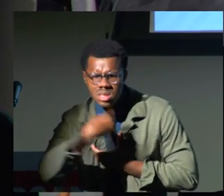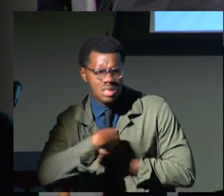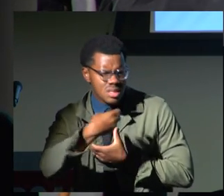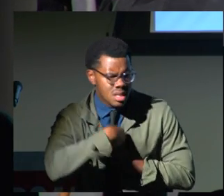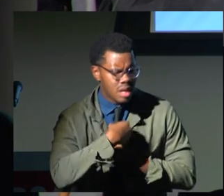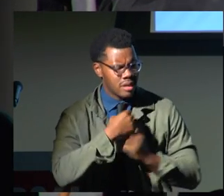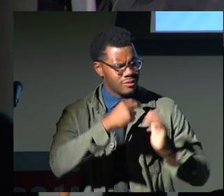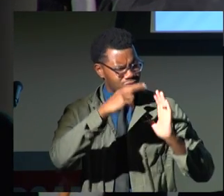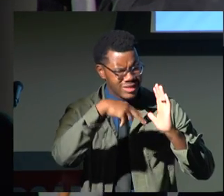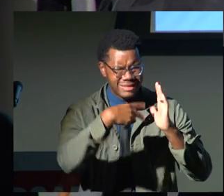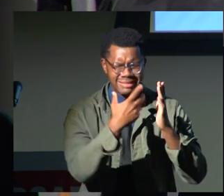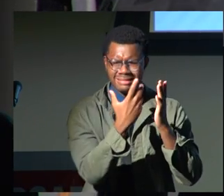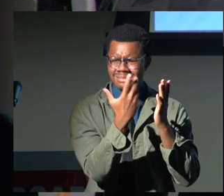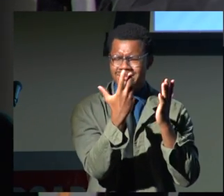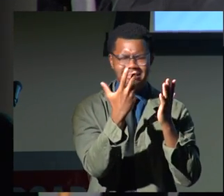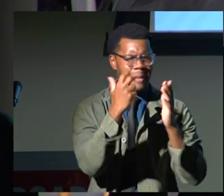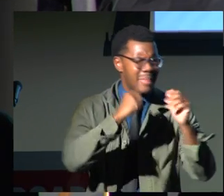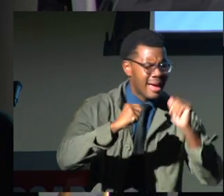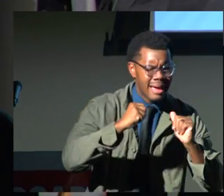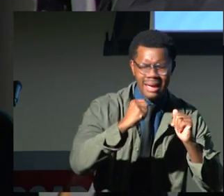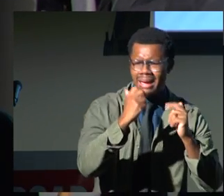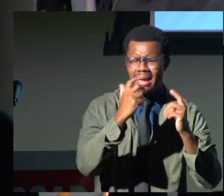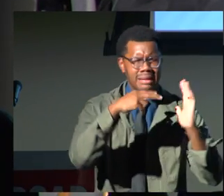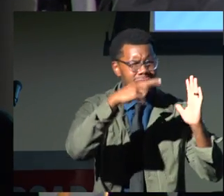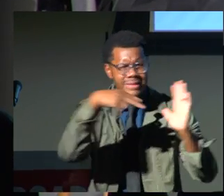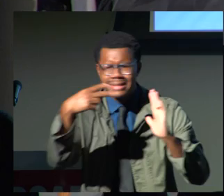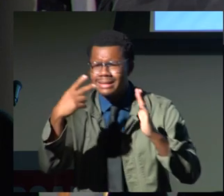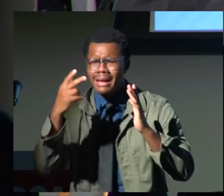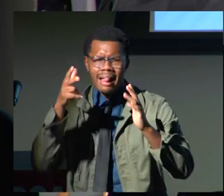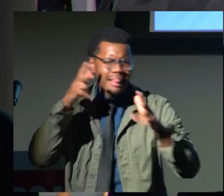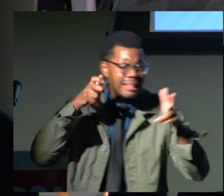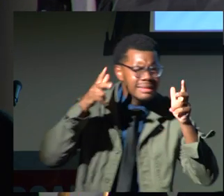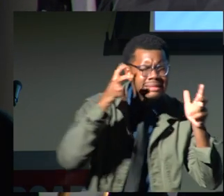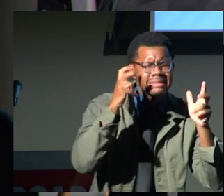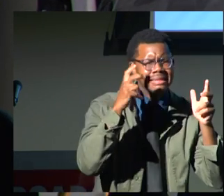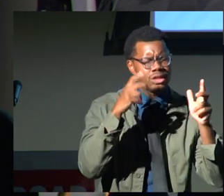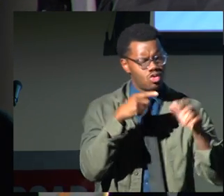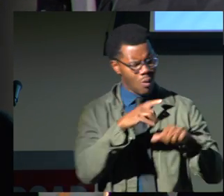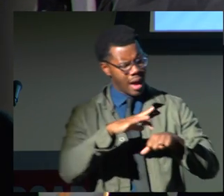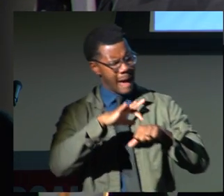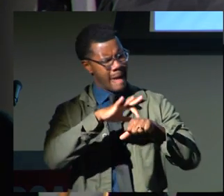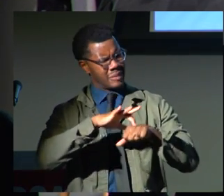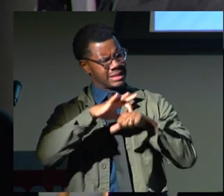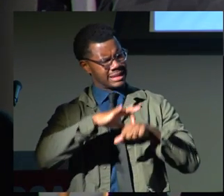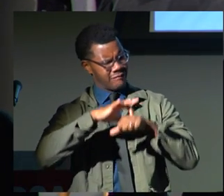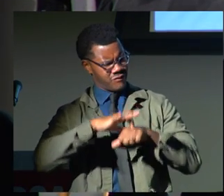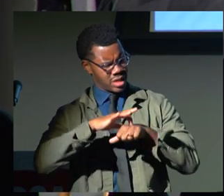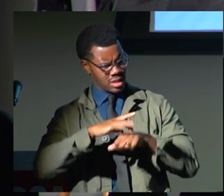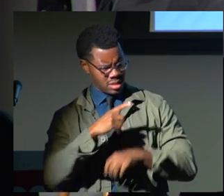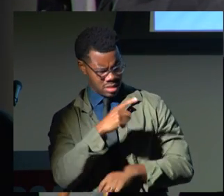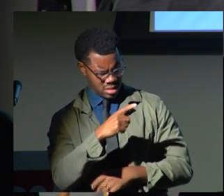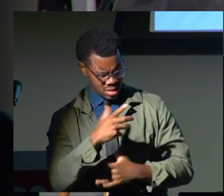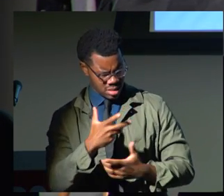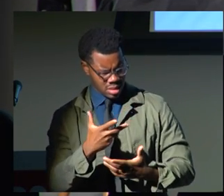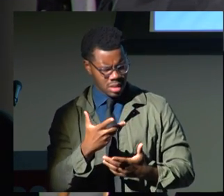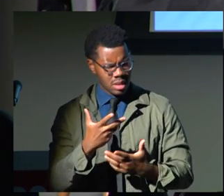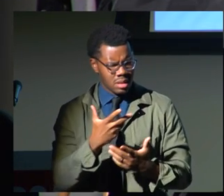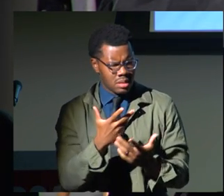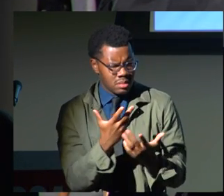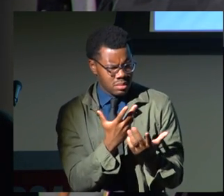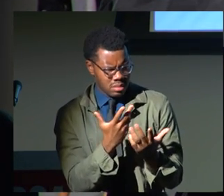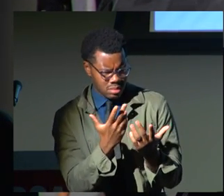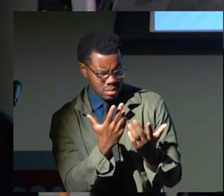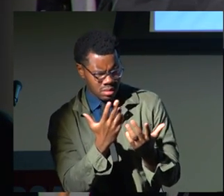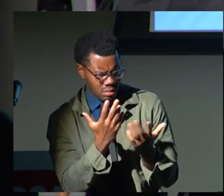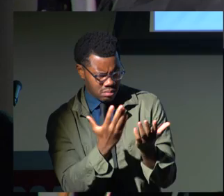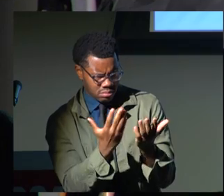books, you read everything, you listen to everything. You're very obsessive in your mm-hmm. downtime, like and then reporting to me, right?